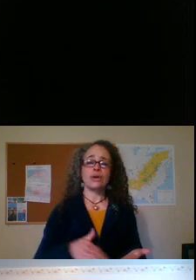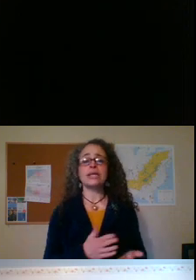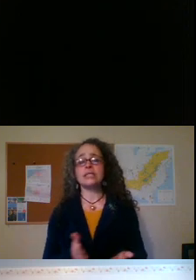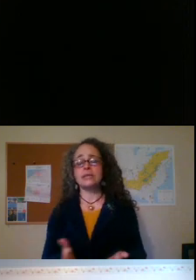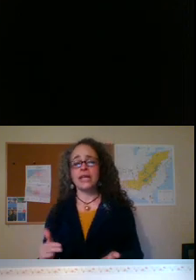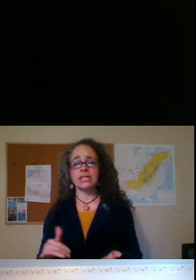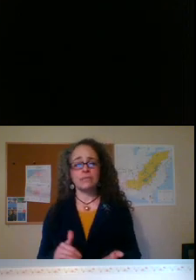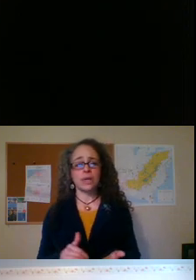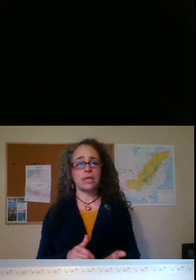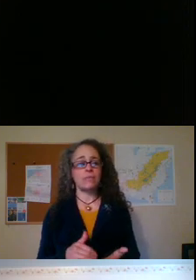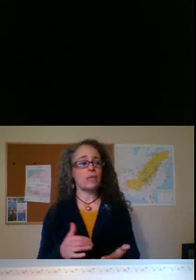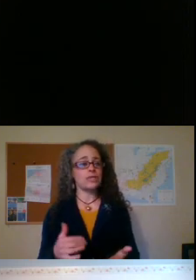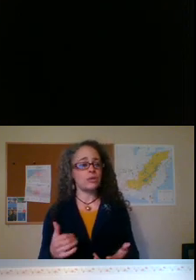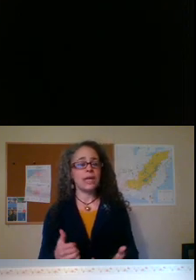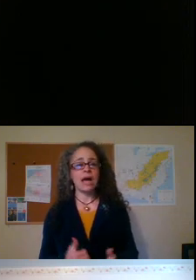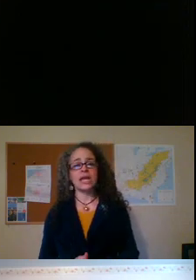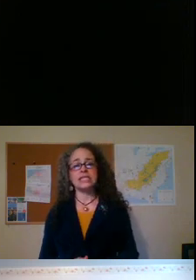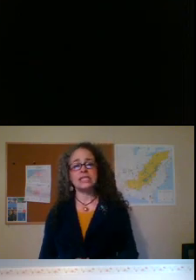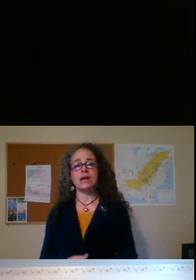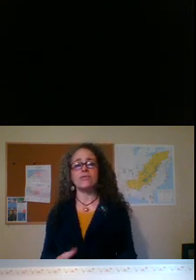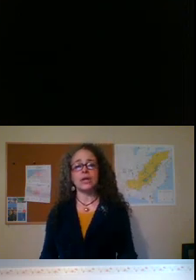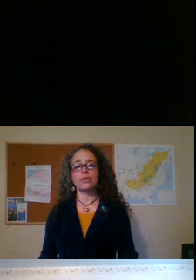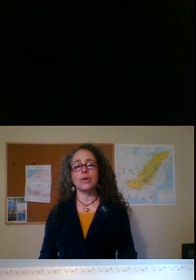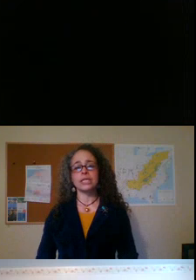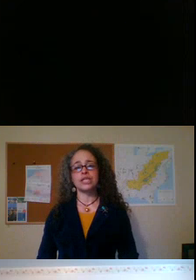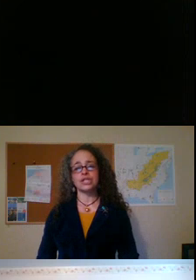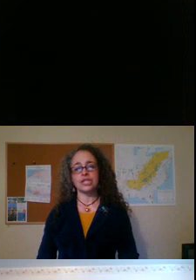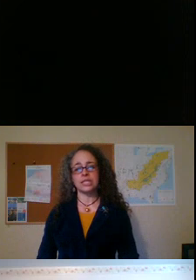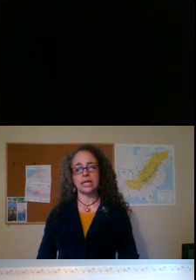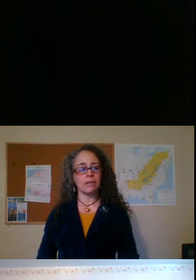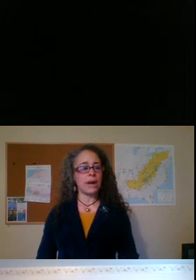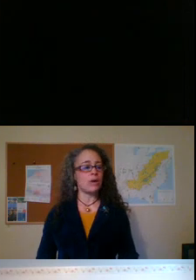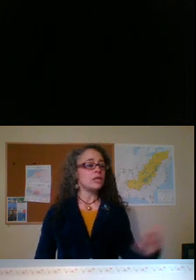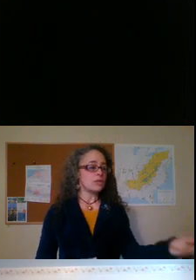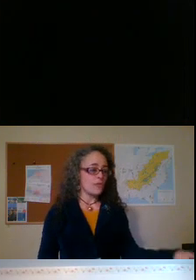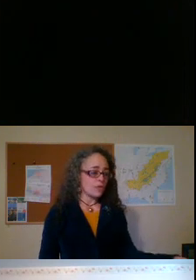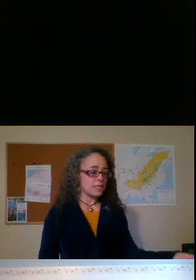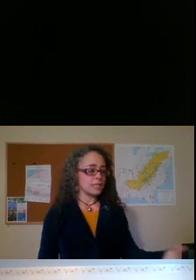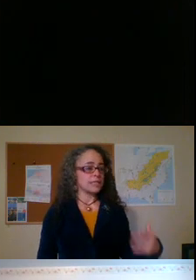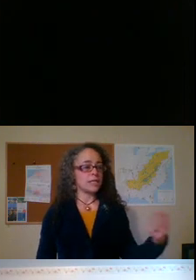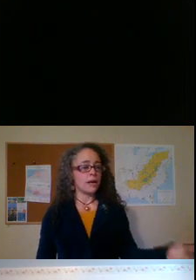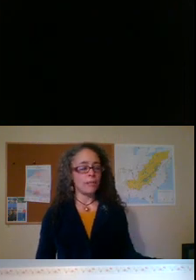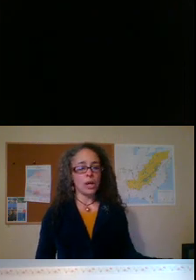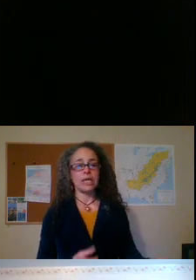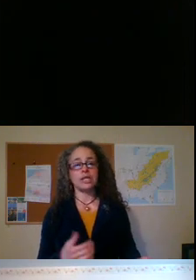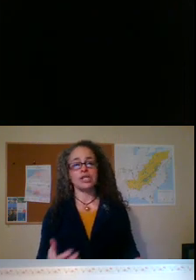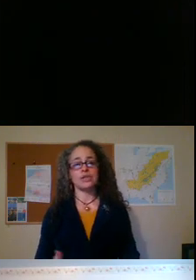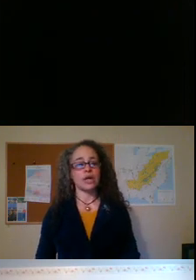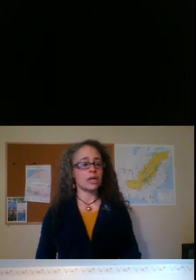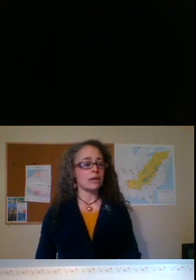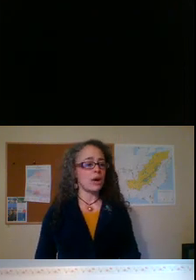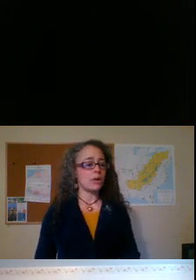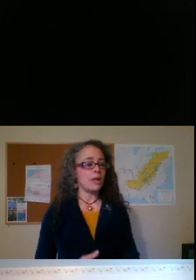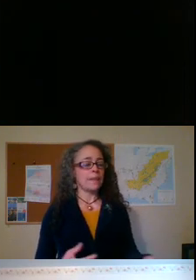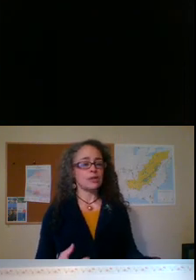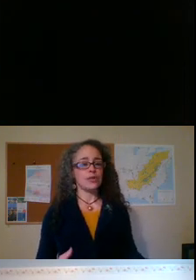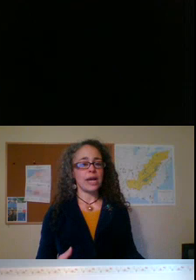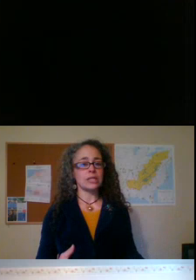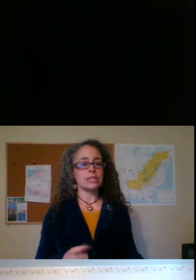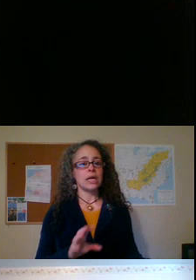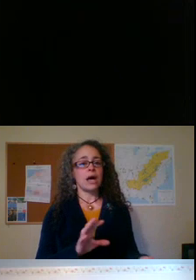stone. There is some flexibility, but we do want to have an idea of what your organization is thinking about. So for instance, Pauline, she was talking